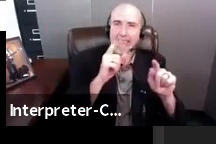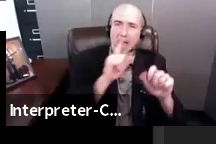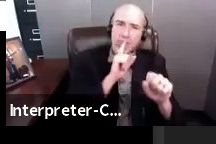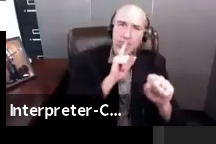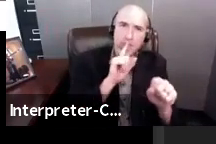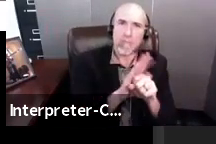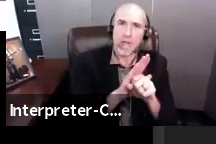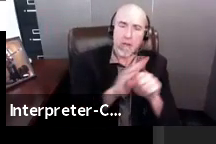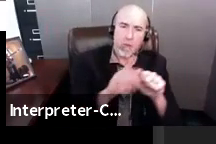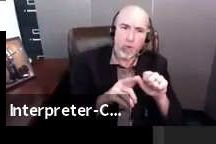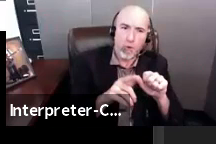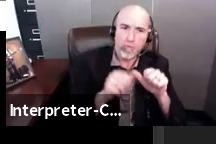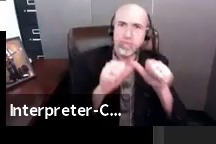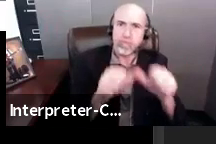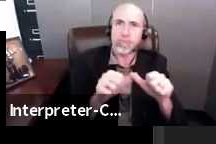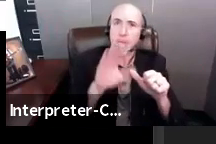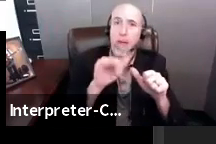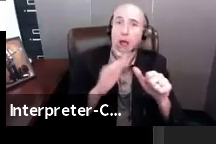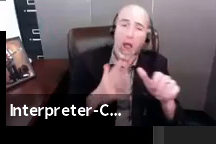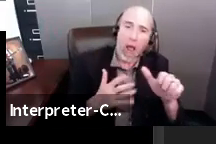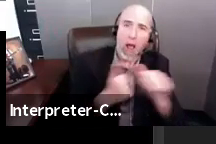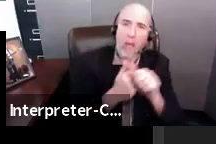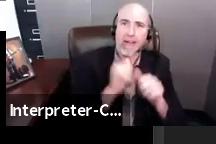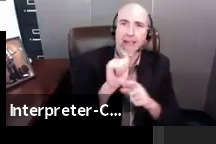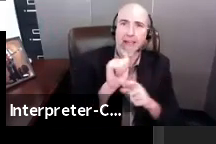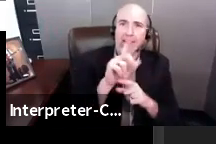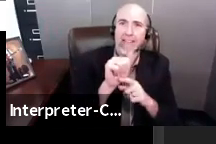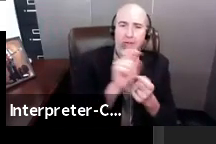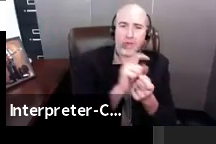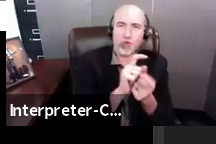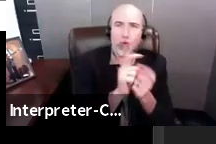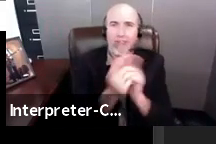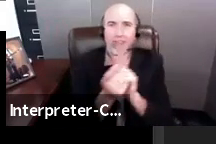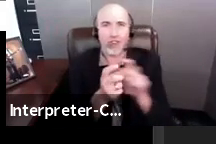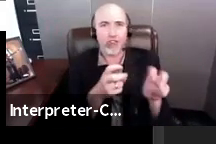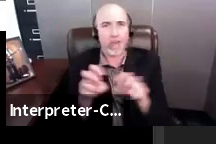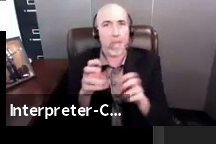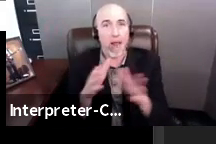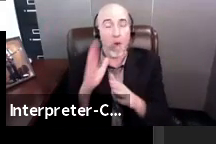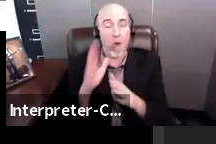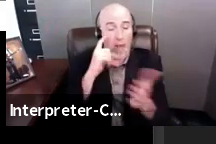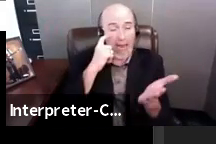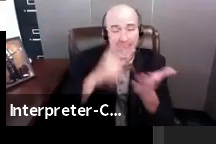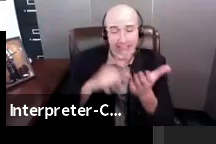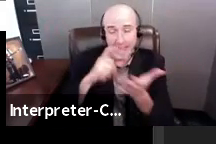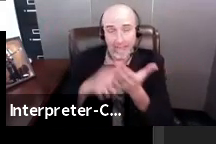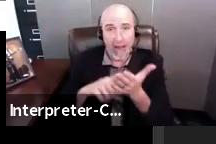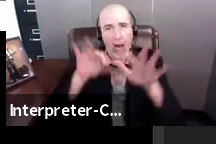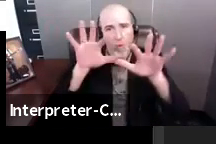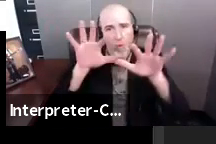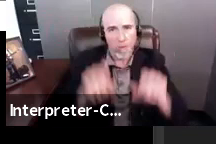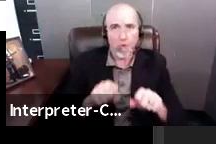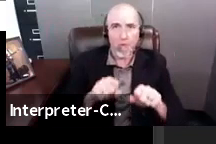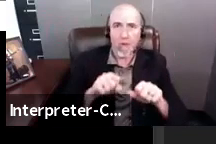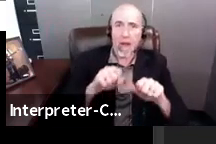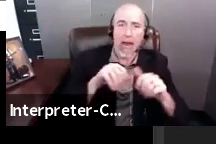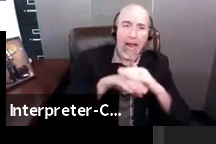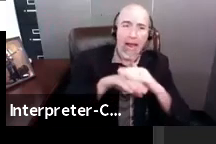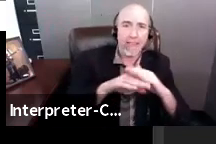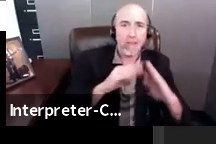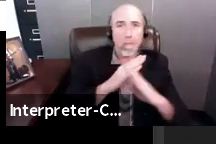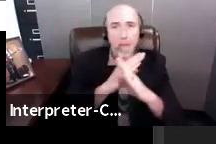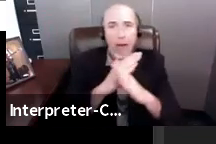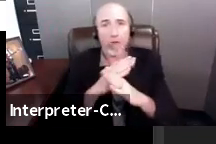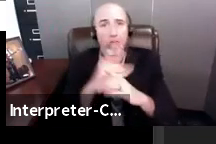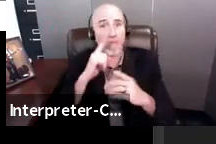ADA by updating its ADA transition plan, which will identify and remove access barriers to city programs, services,